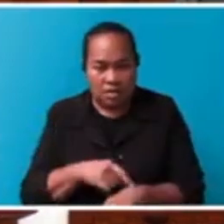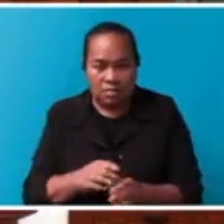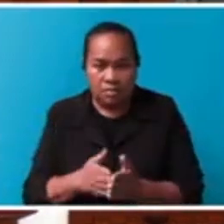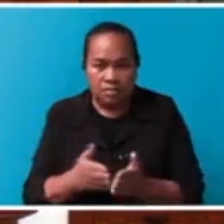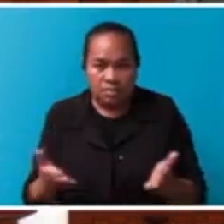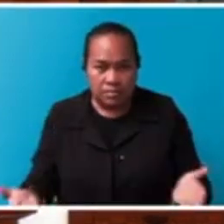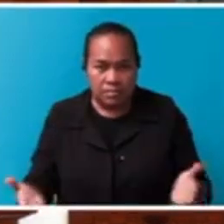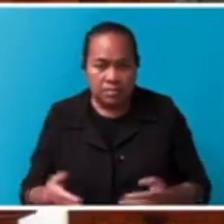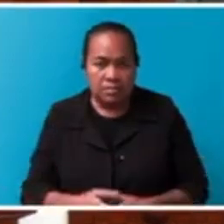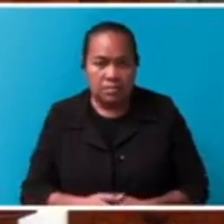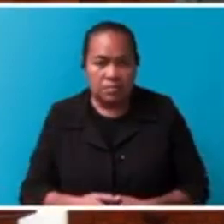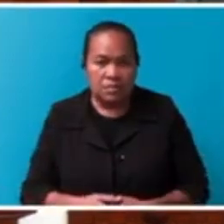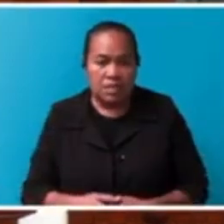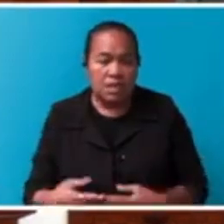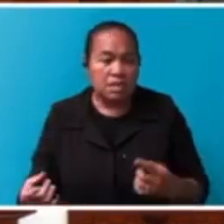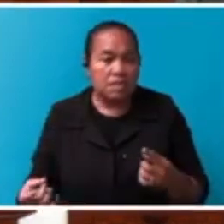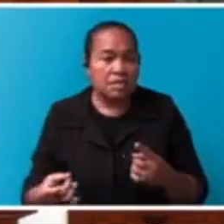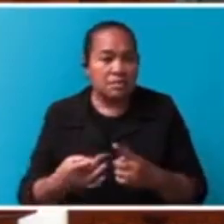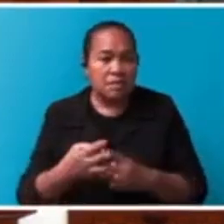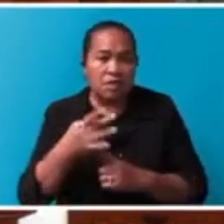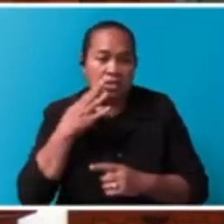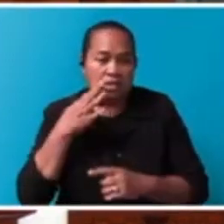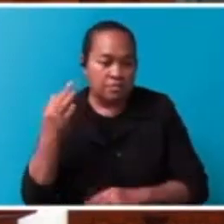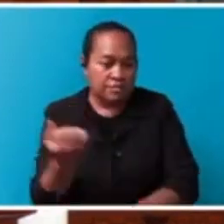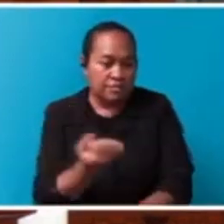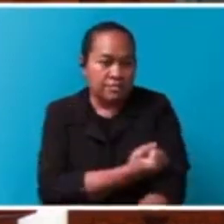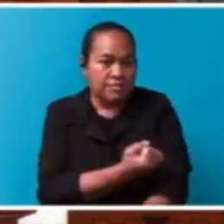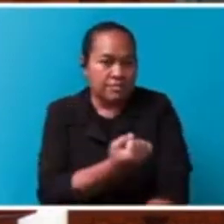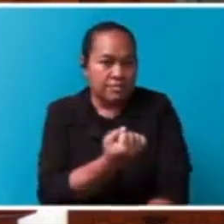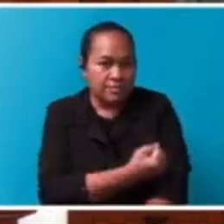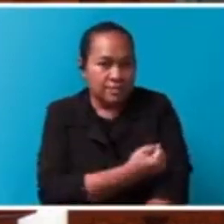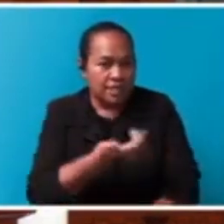En kena wanga tak sa chico na wengangan ni beba matintaki.